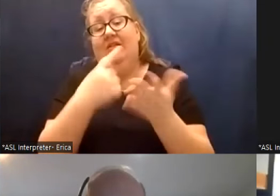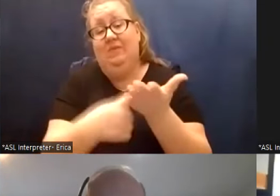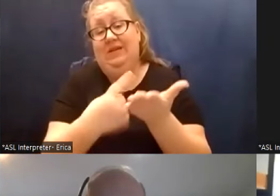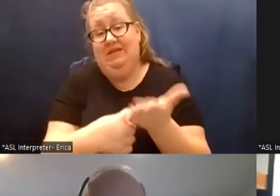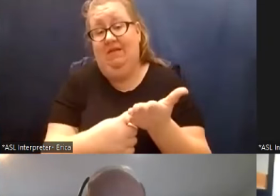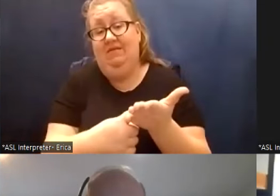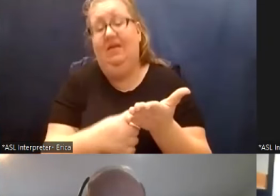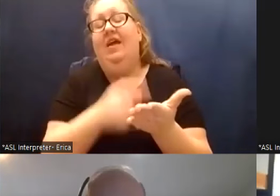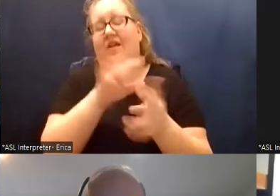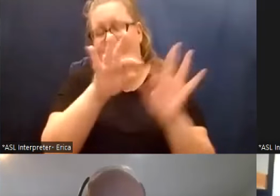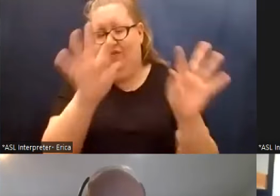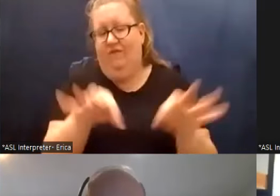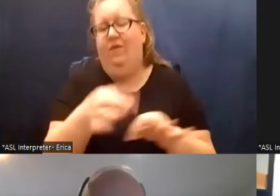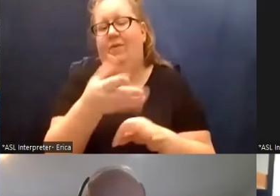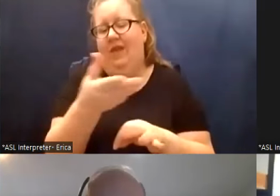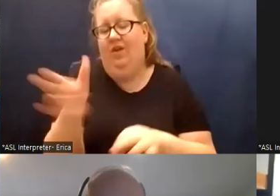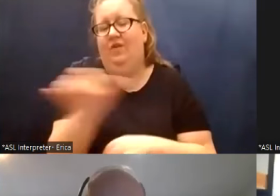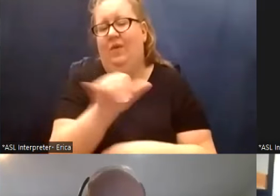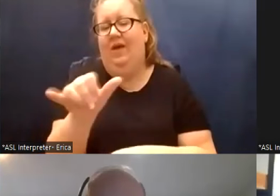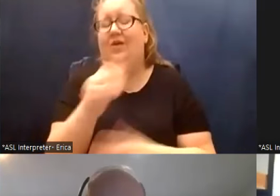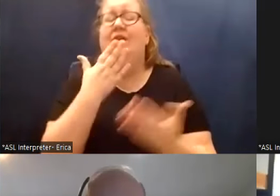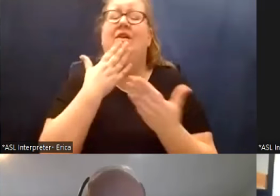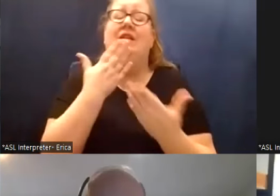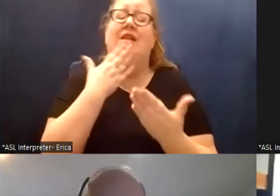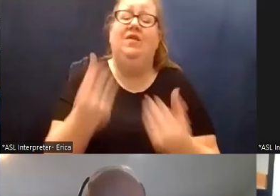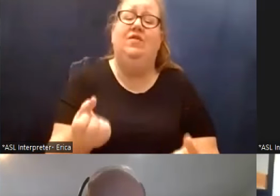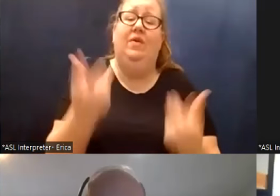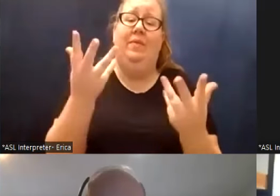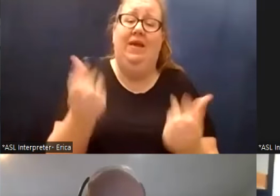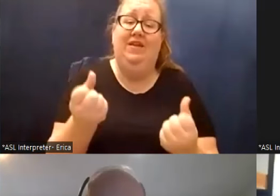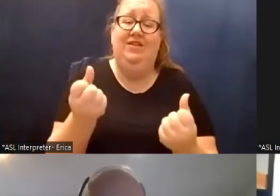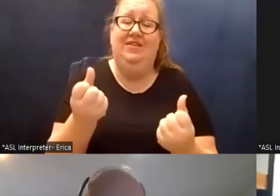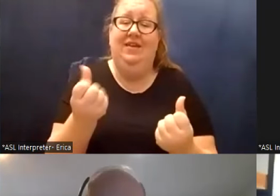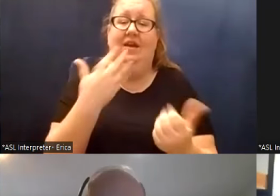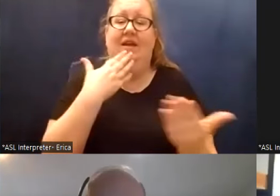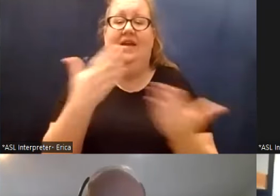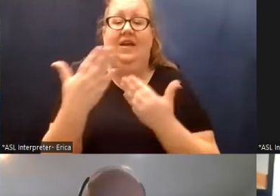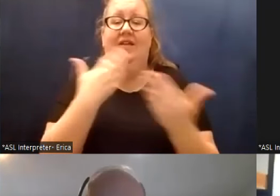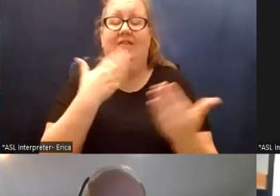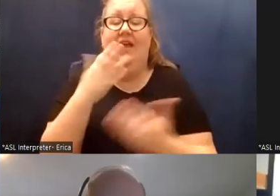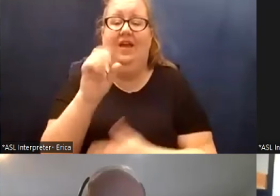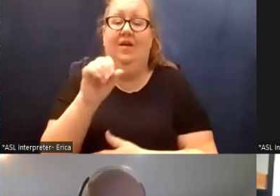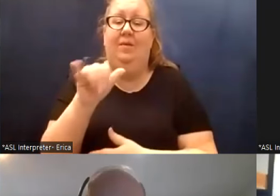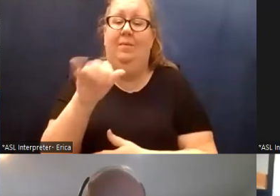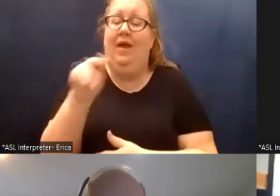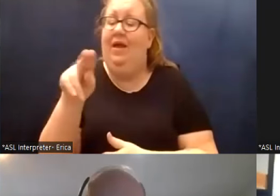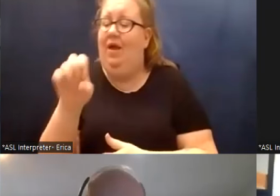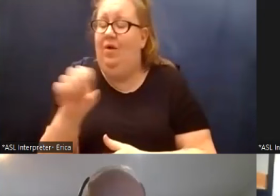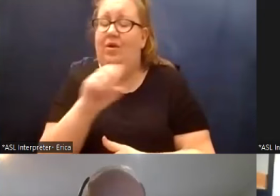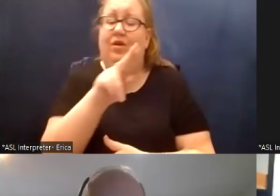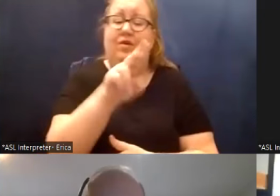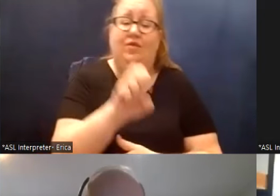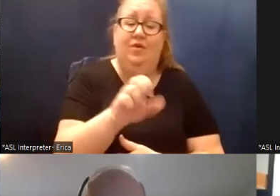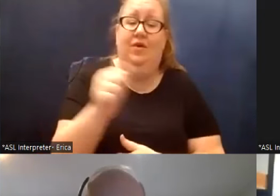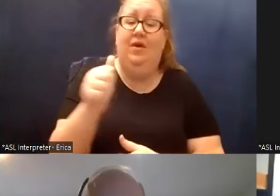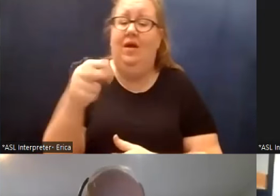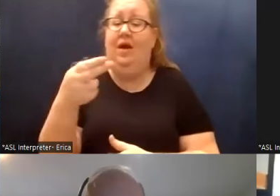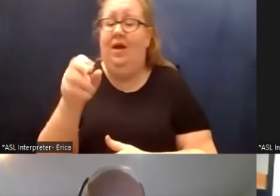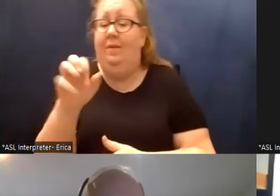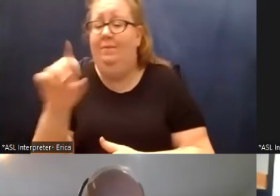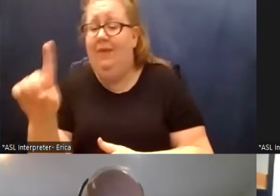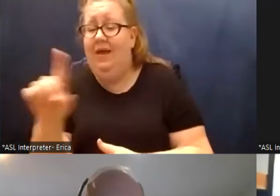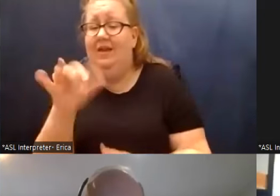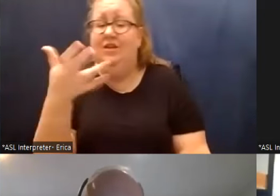well. So thank you all so much. And thank you, Bayonne, Sue, Ahmed,